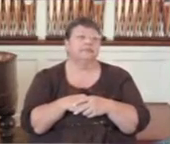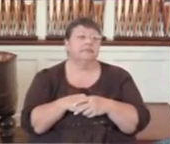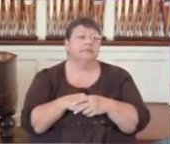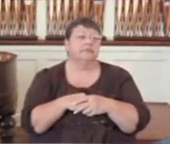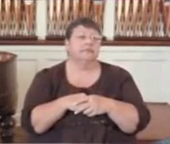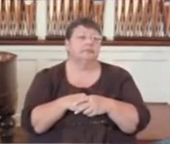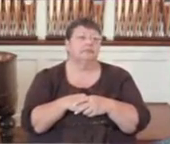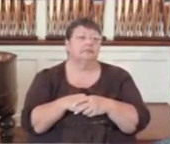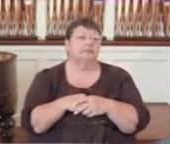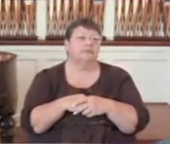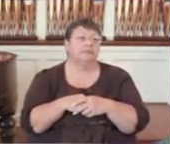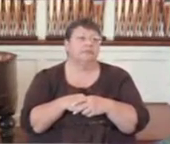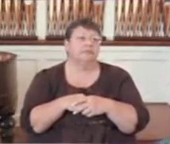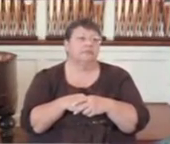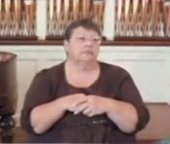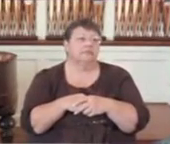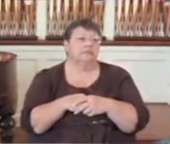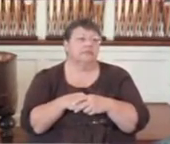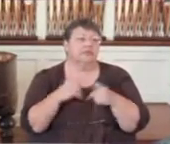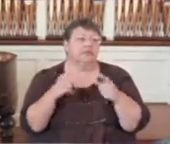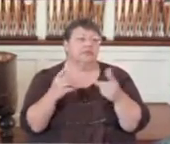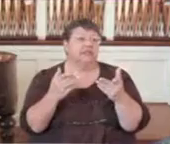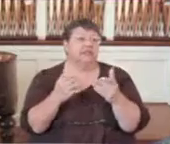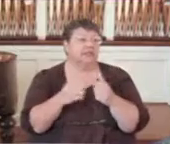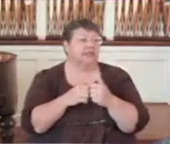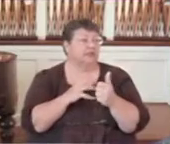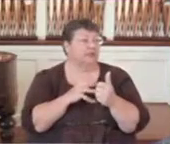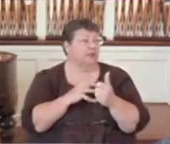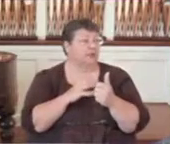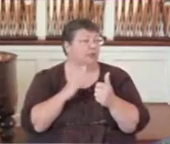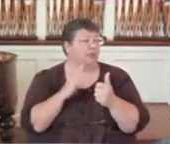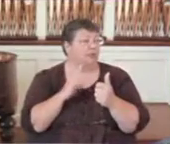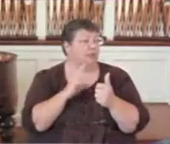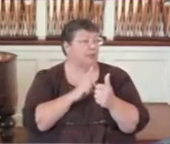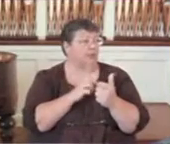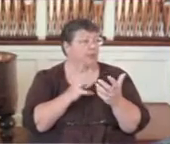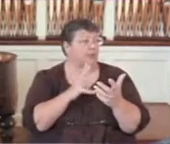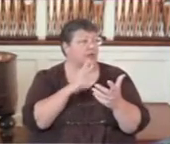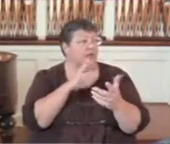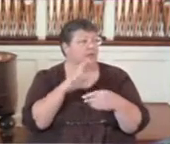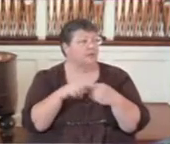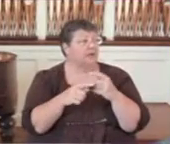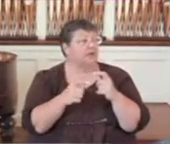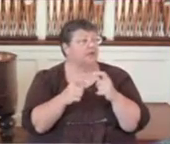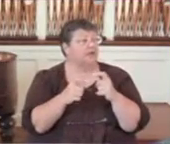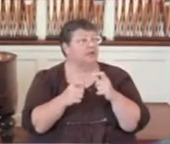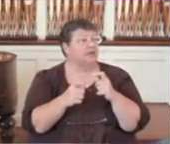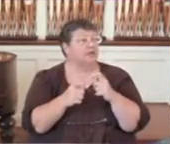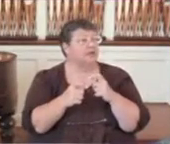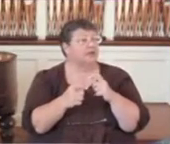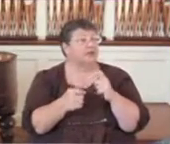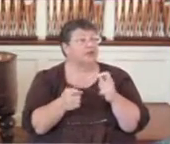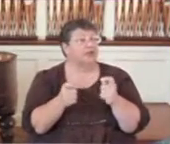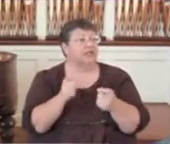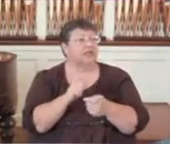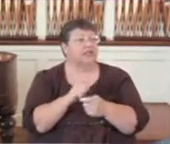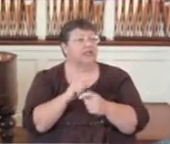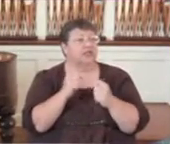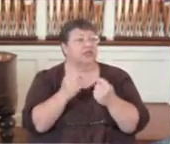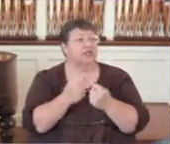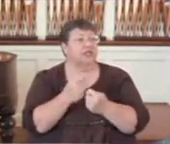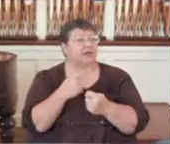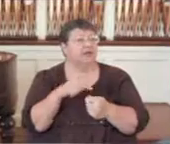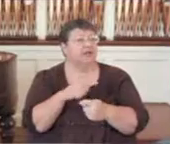While she's up here and with this cool board, I want to talk just a minute about the transition team. They are